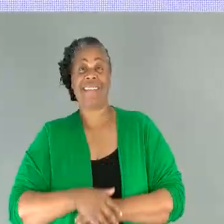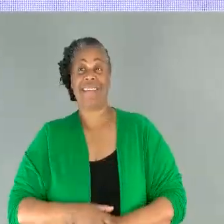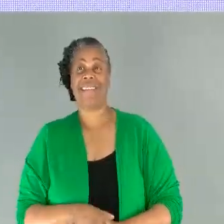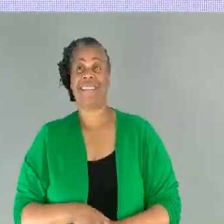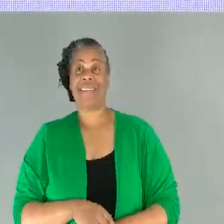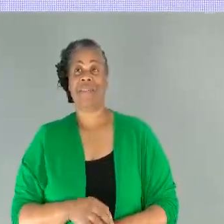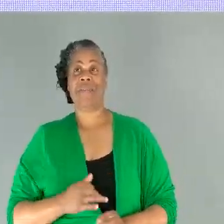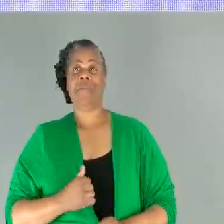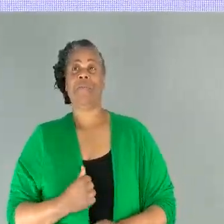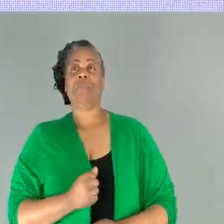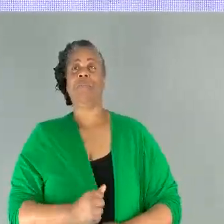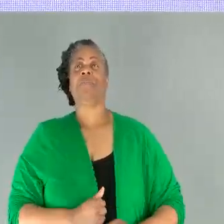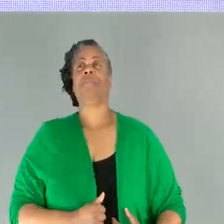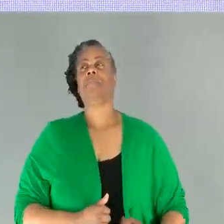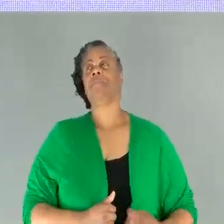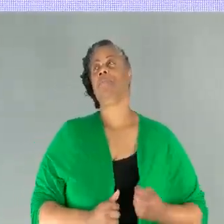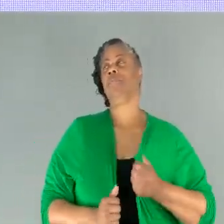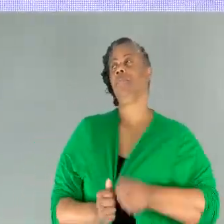petition.